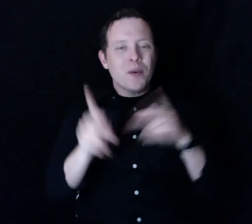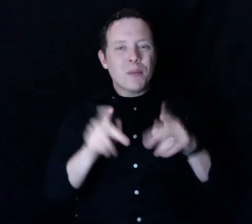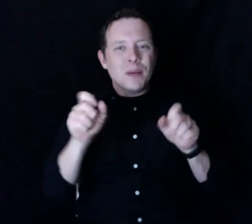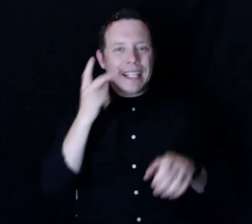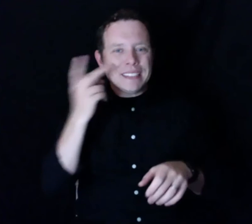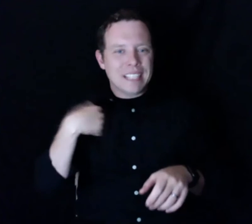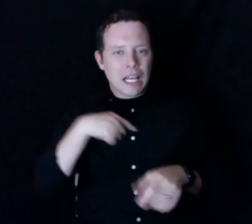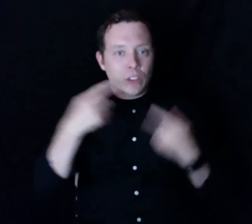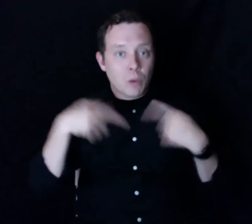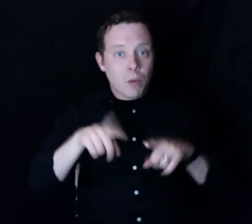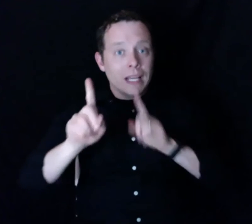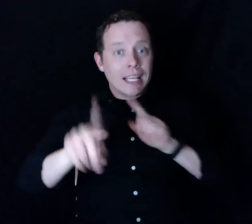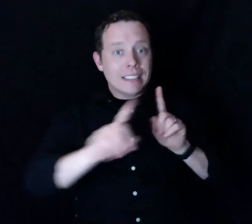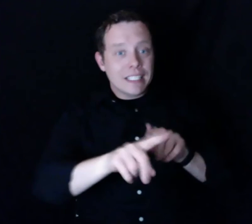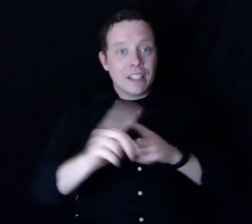they